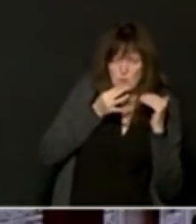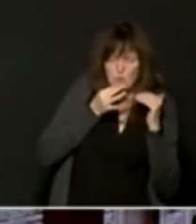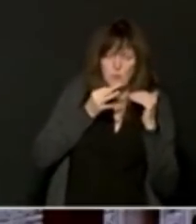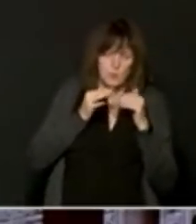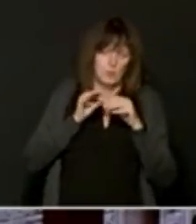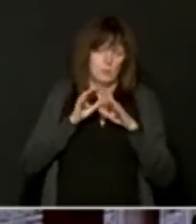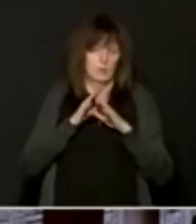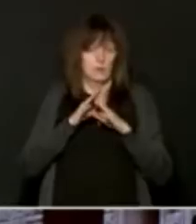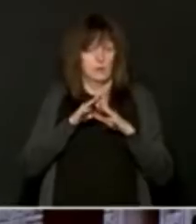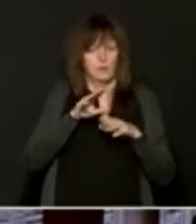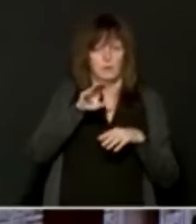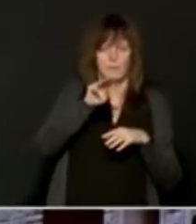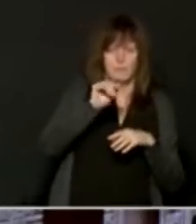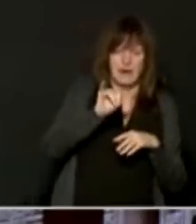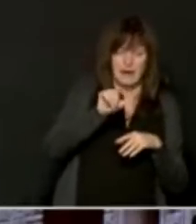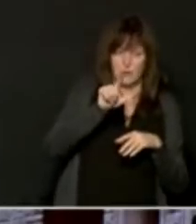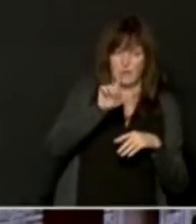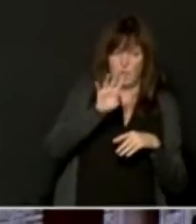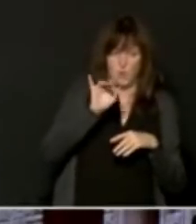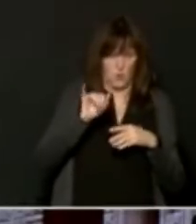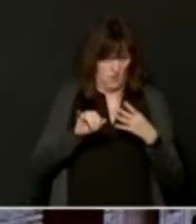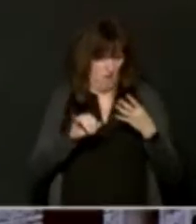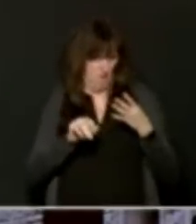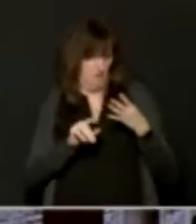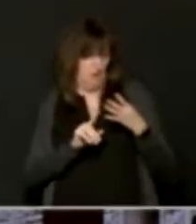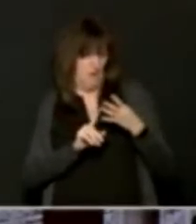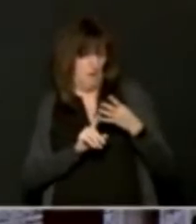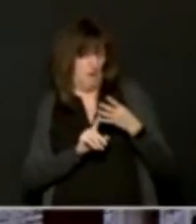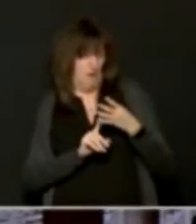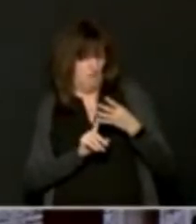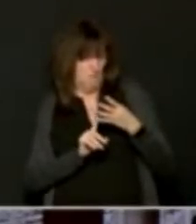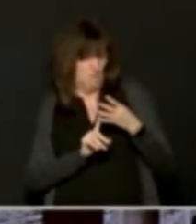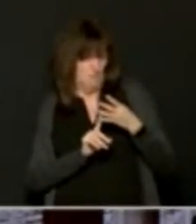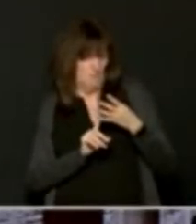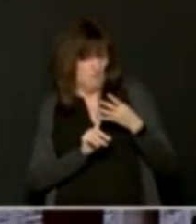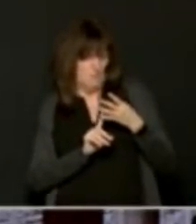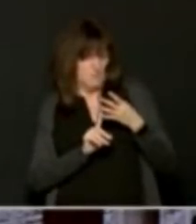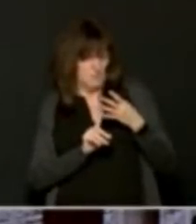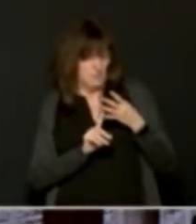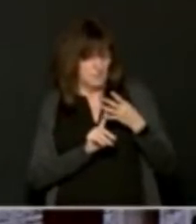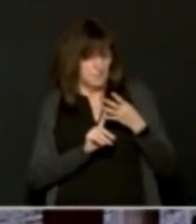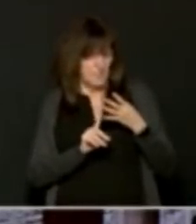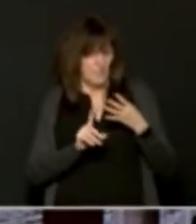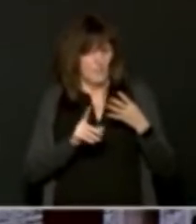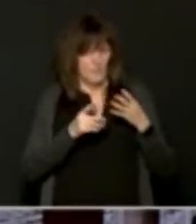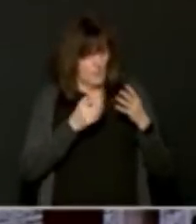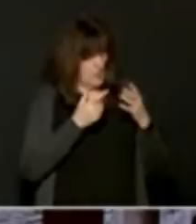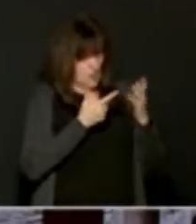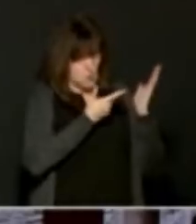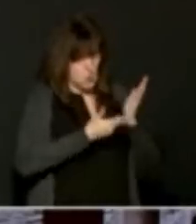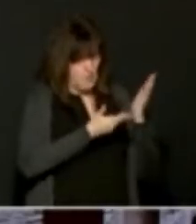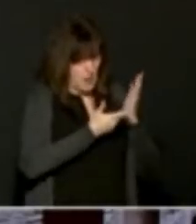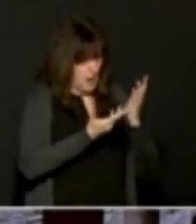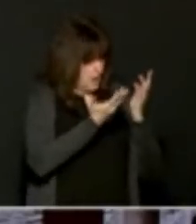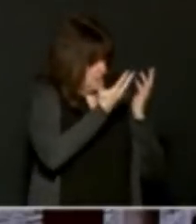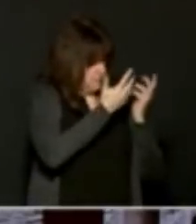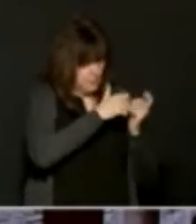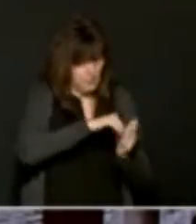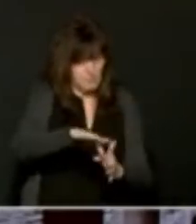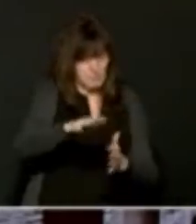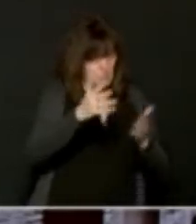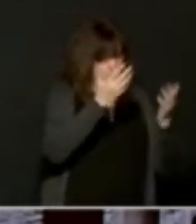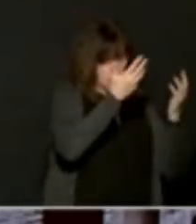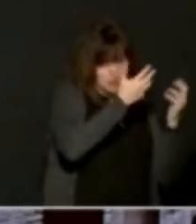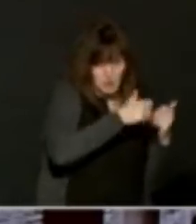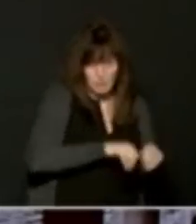May 24th. That's aligned with the supply that we have, and that's aligned with the plan that we have in place. So it will be after the week